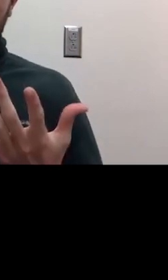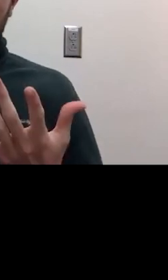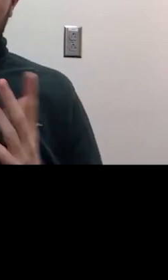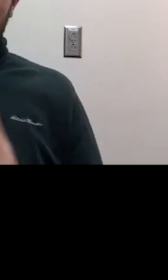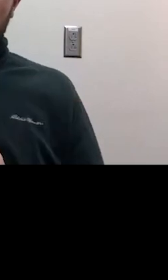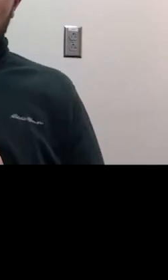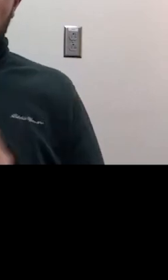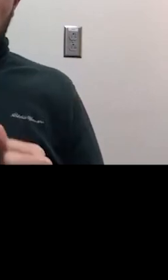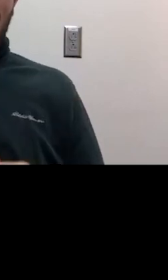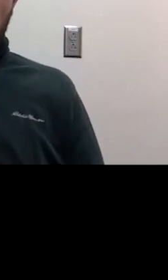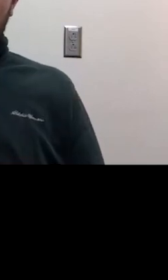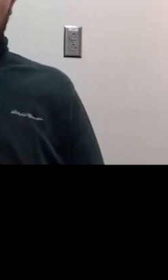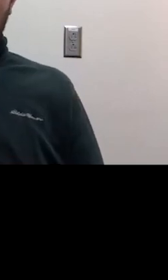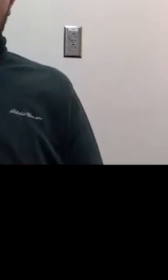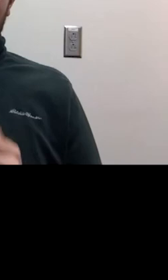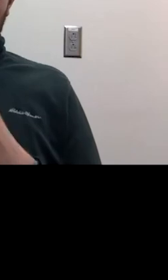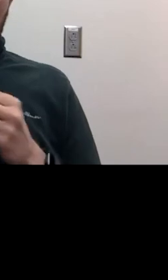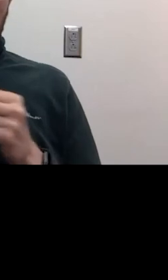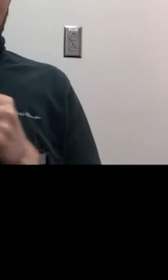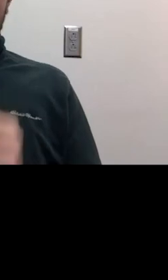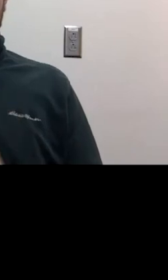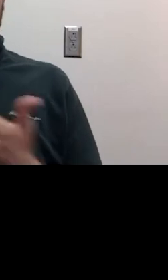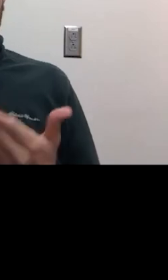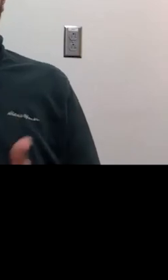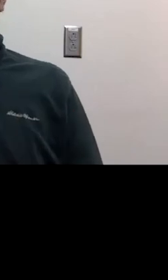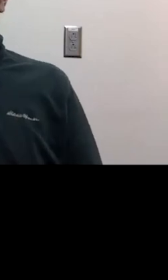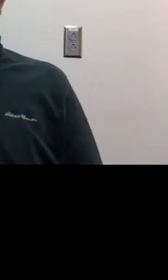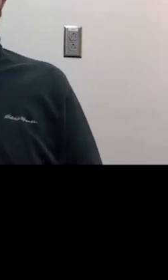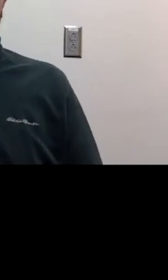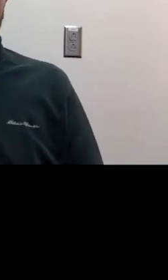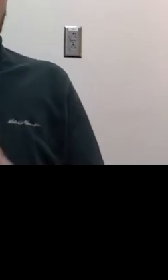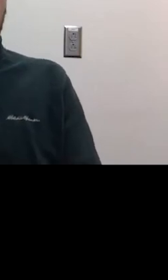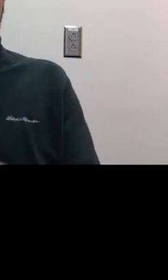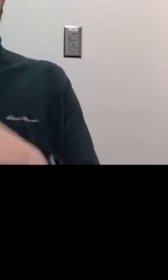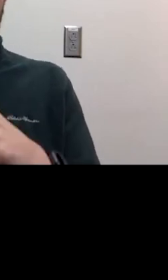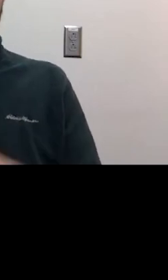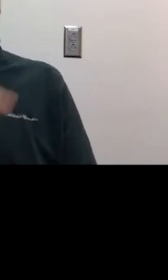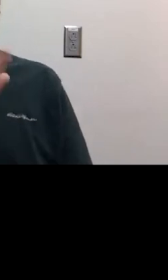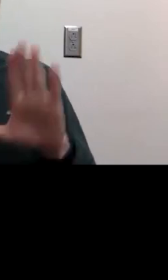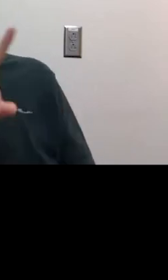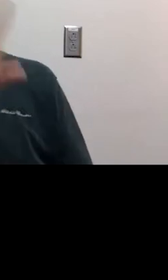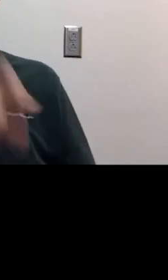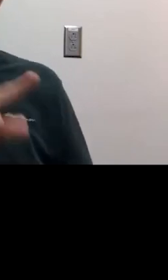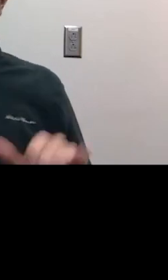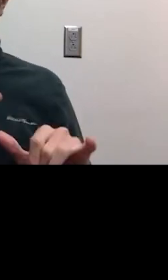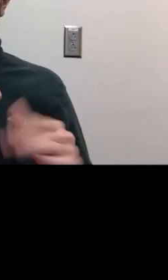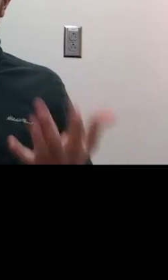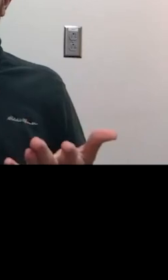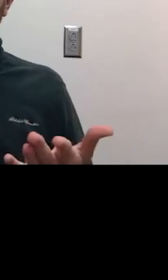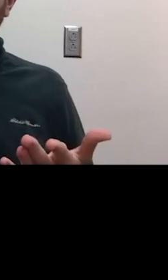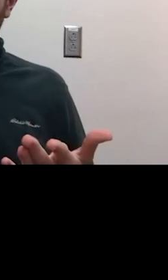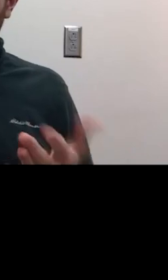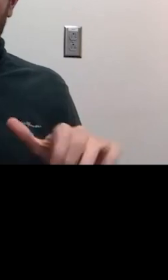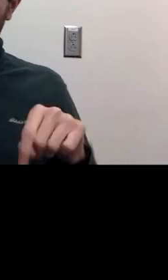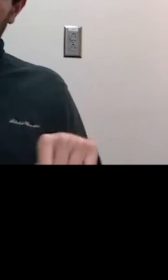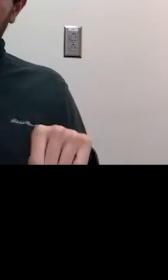talk about all of the same things that I just went through in the presentation, but then also in these great questions of why do this? What